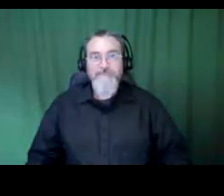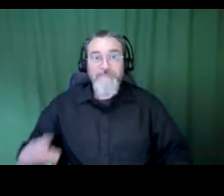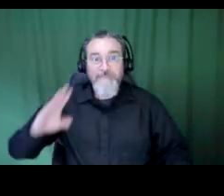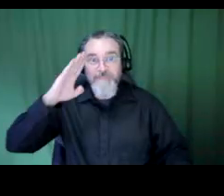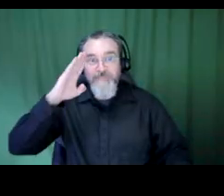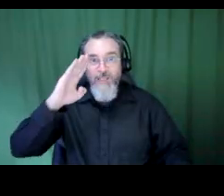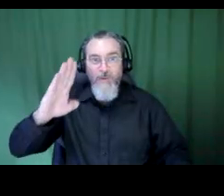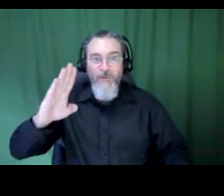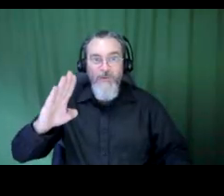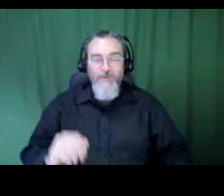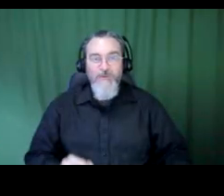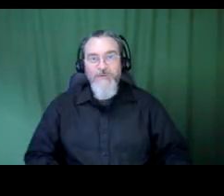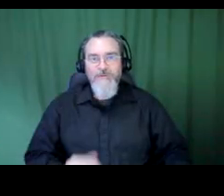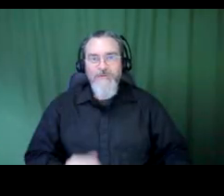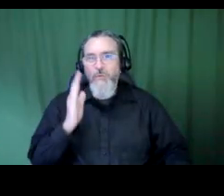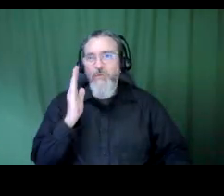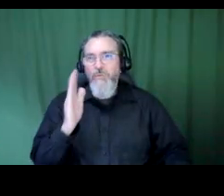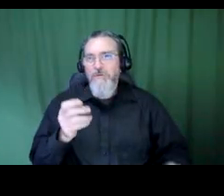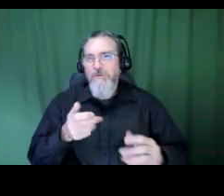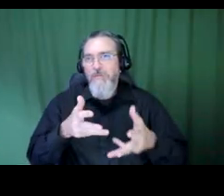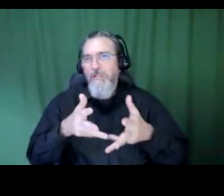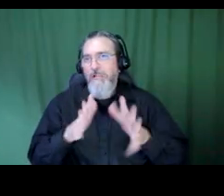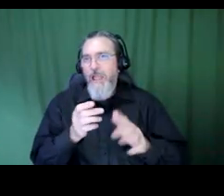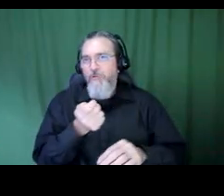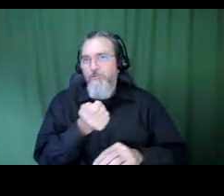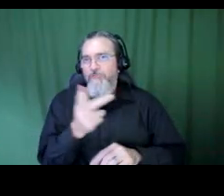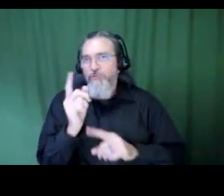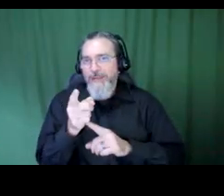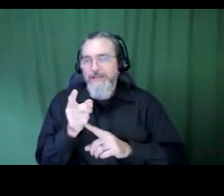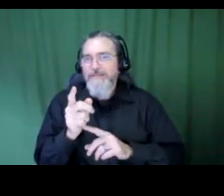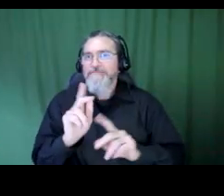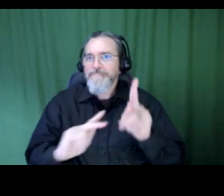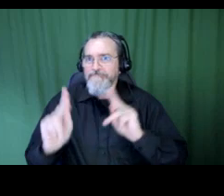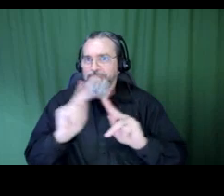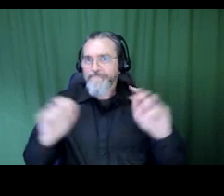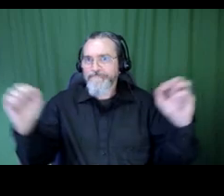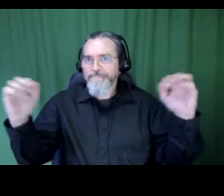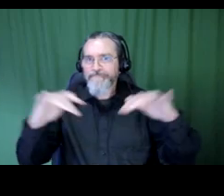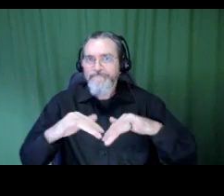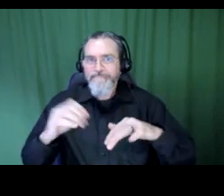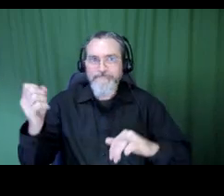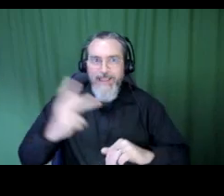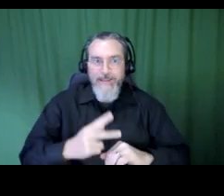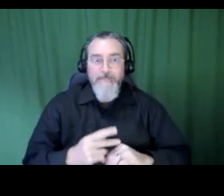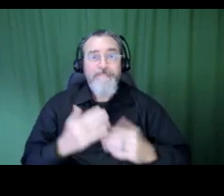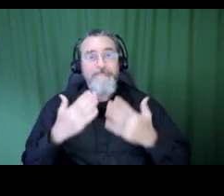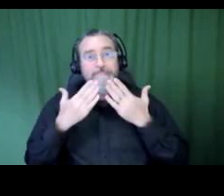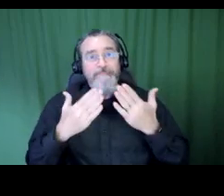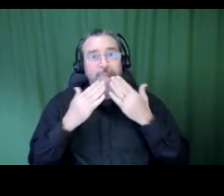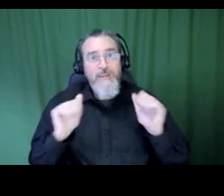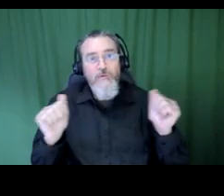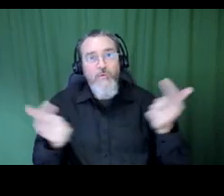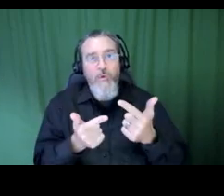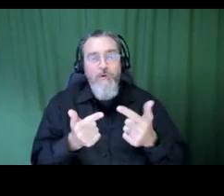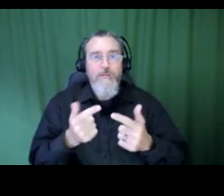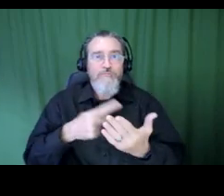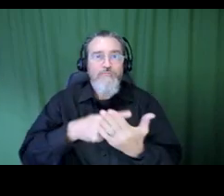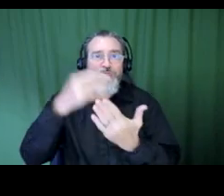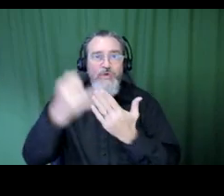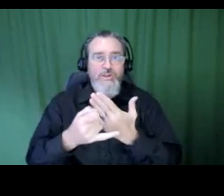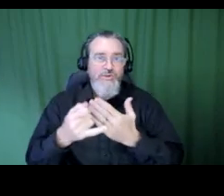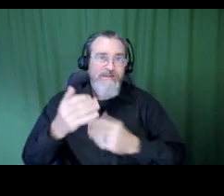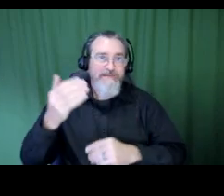We're going to give everybody a few minutes to settle down. Thank you to all the project speakers who made such wonderful